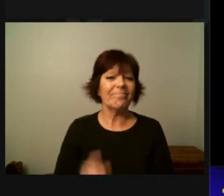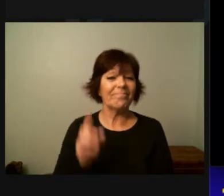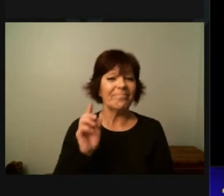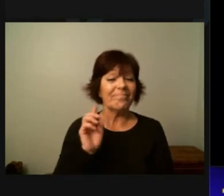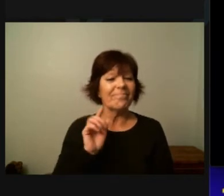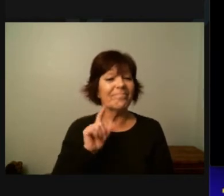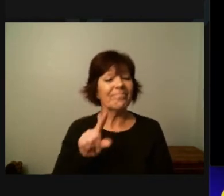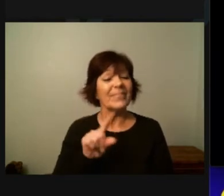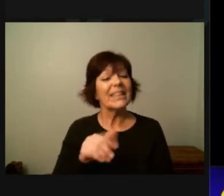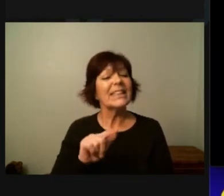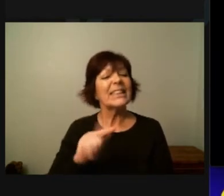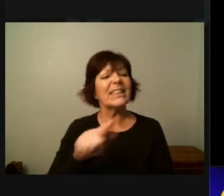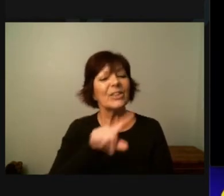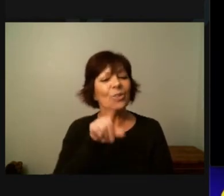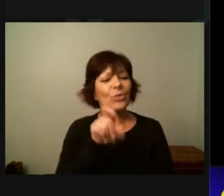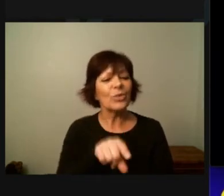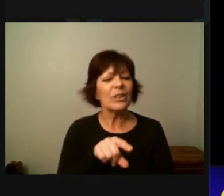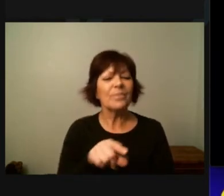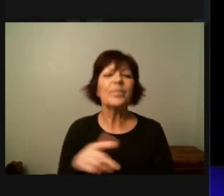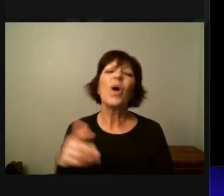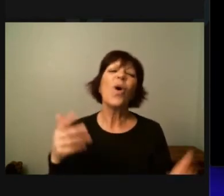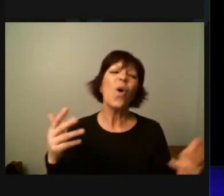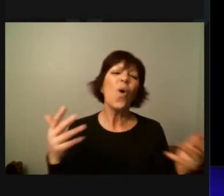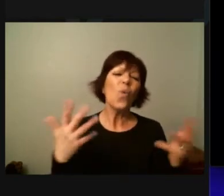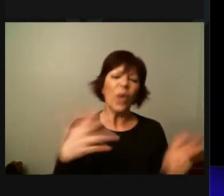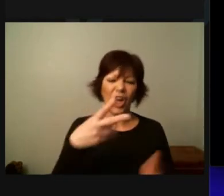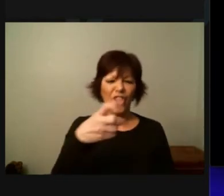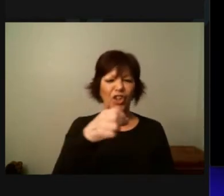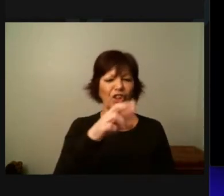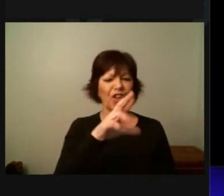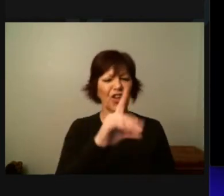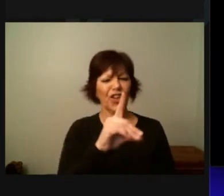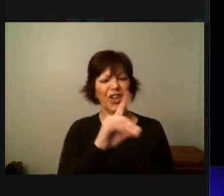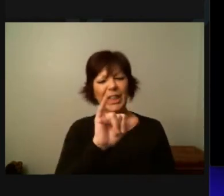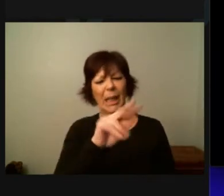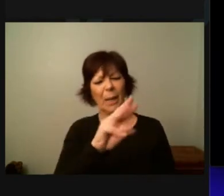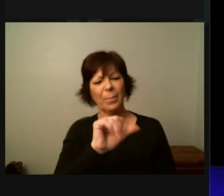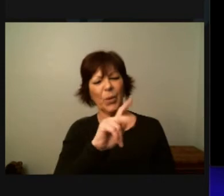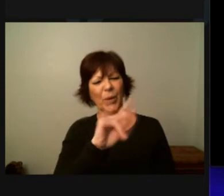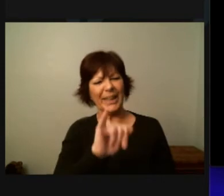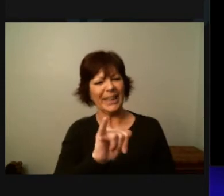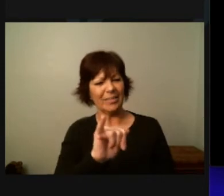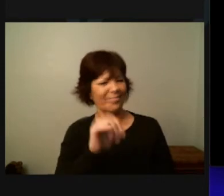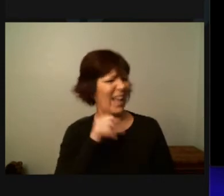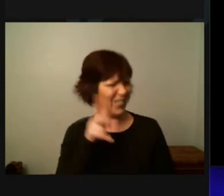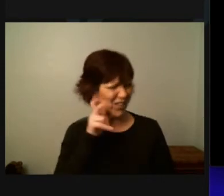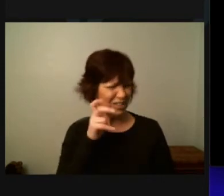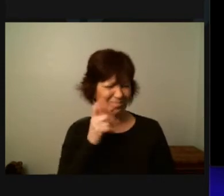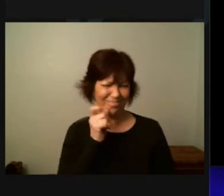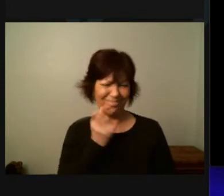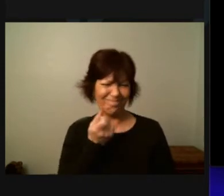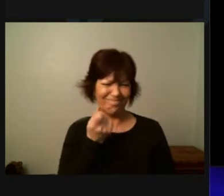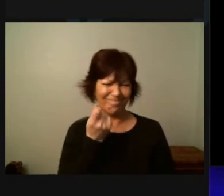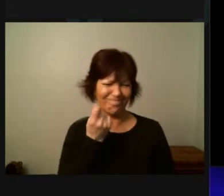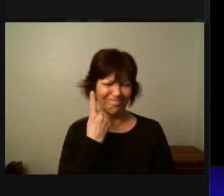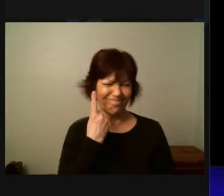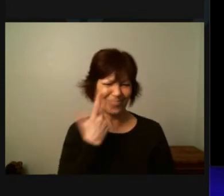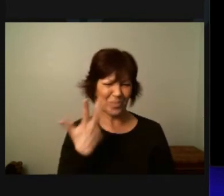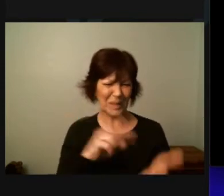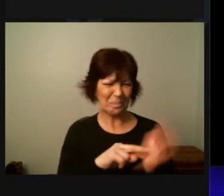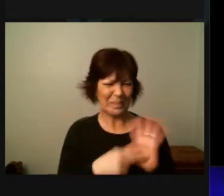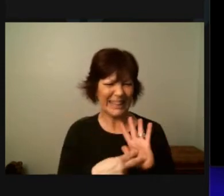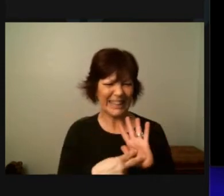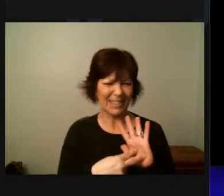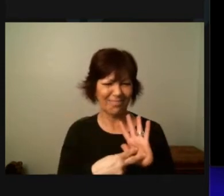The next question. So what is herd immunity? I've heard a lot about herd immunity, but I don't know what that